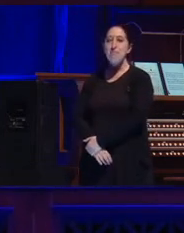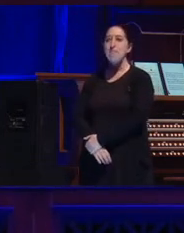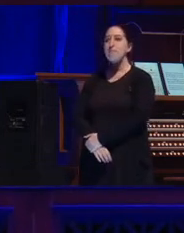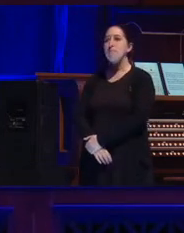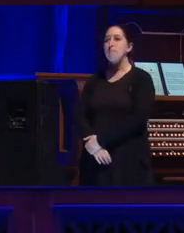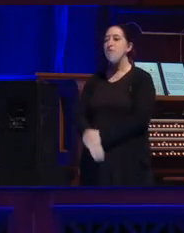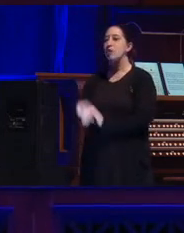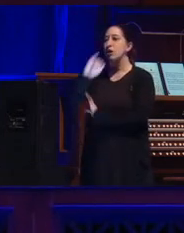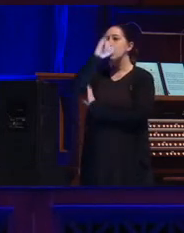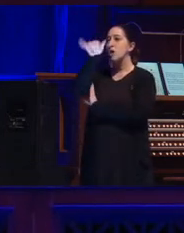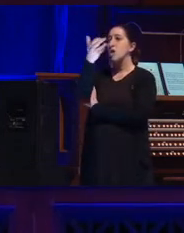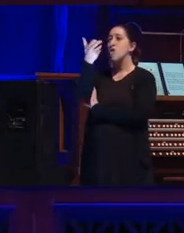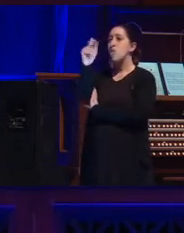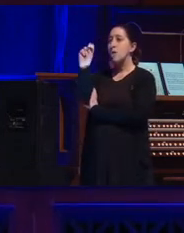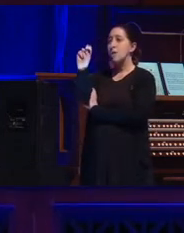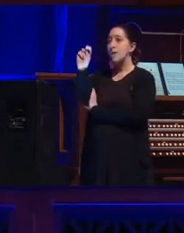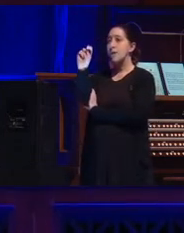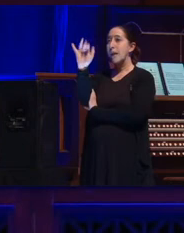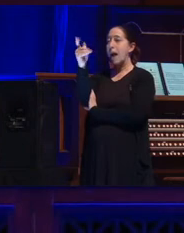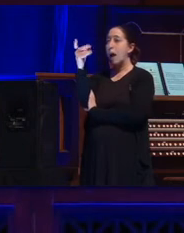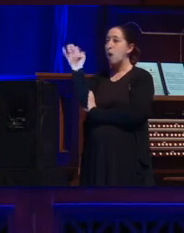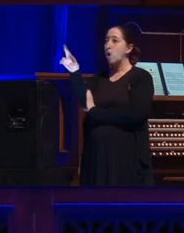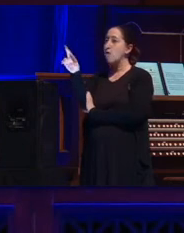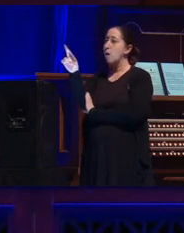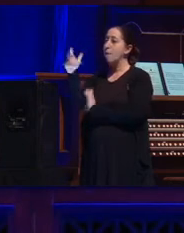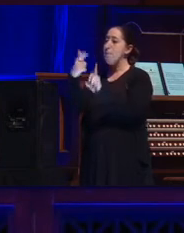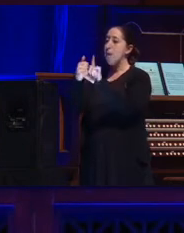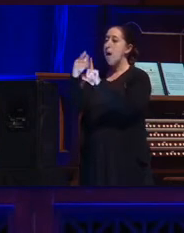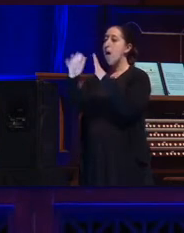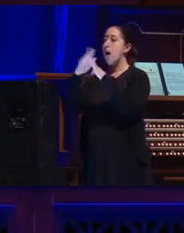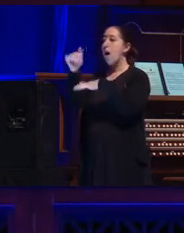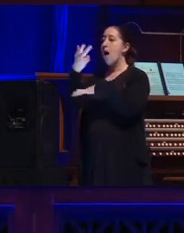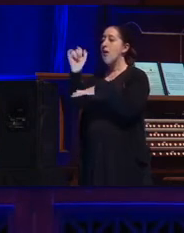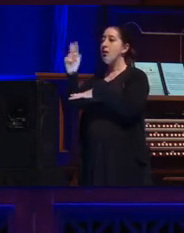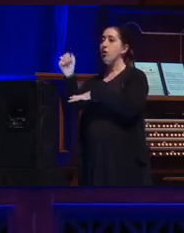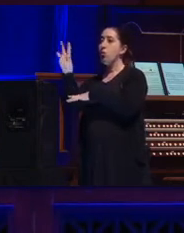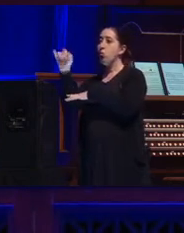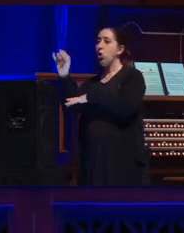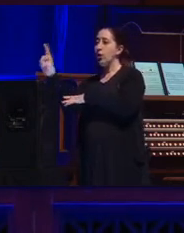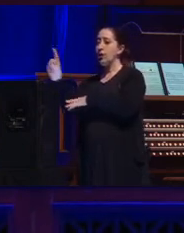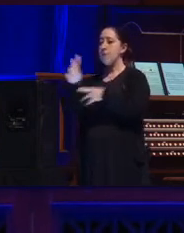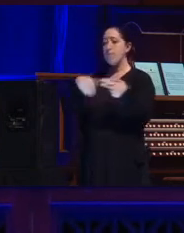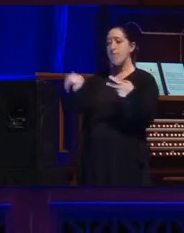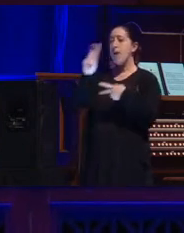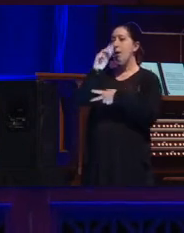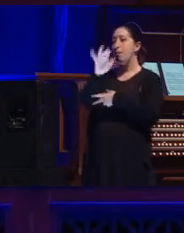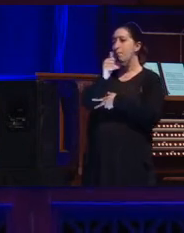First, Jordan B. Acker, Huntington Woods, Michael J. Beam,